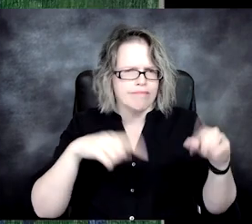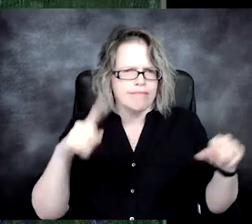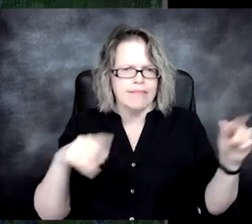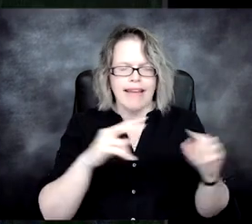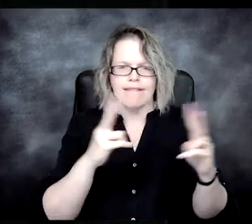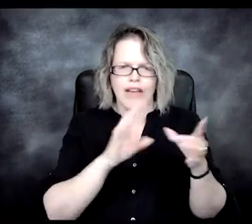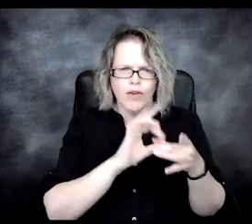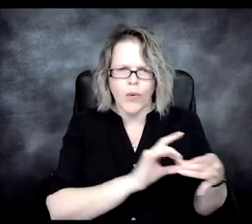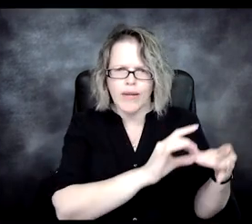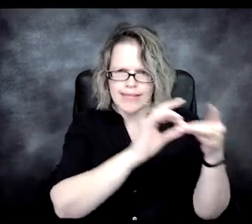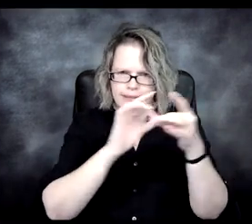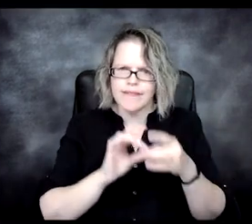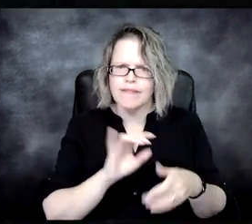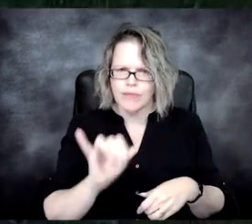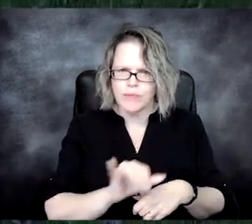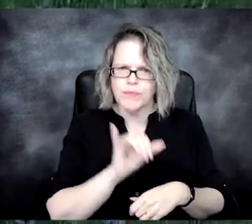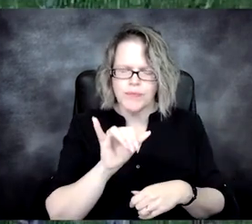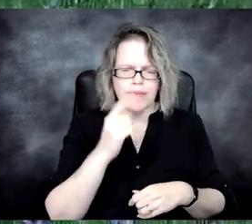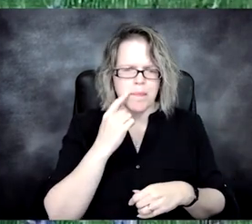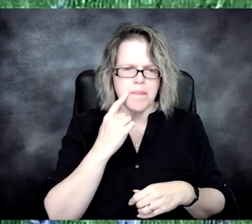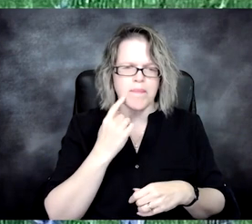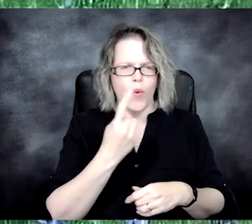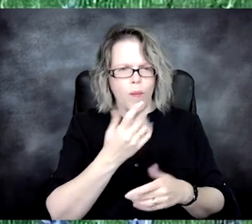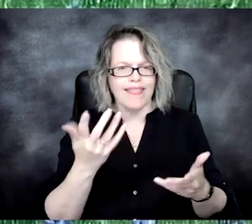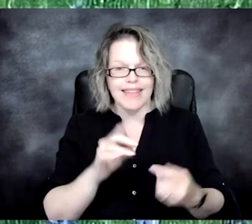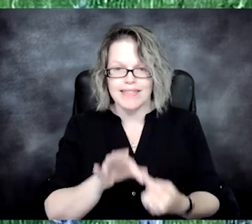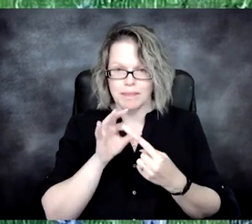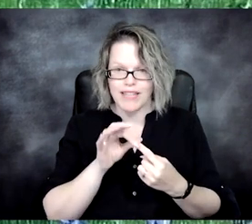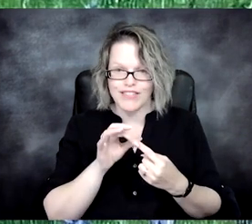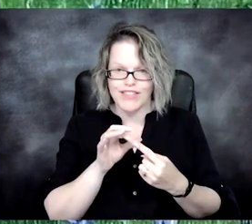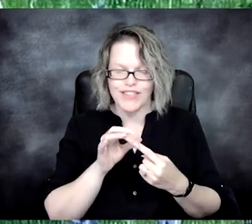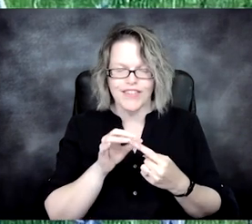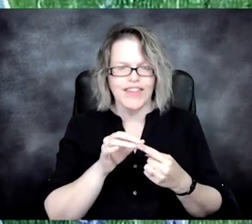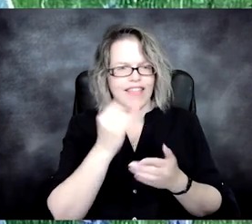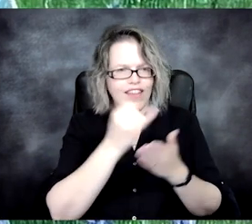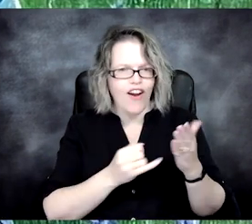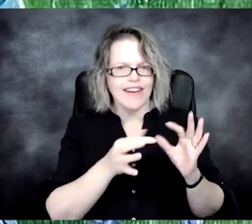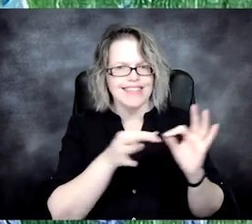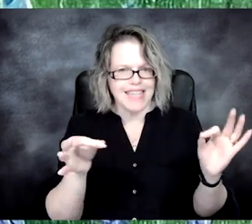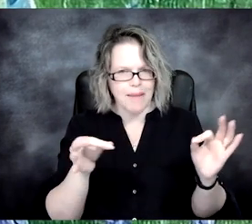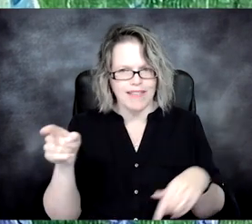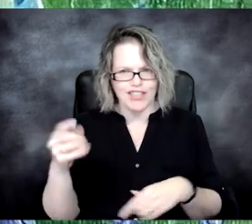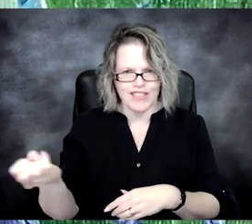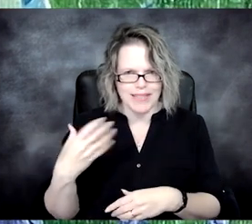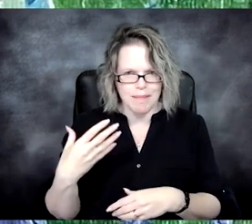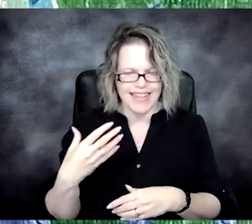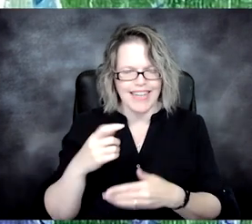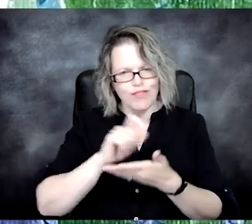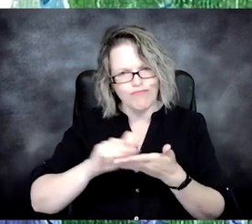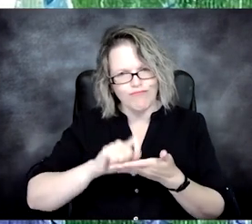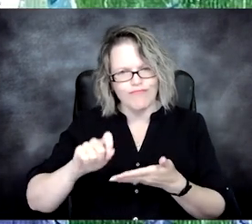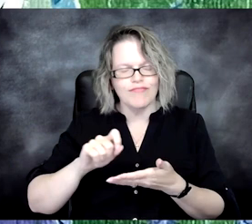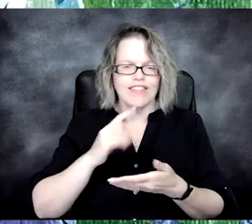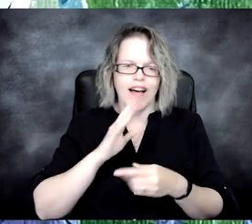also very cohesive. And one of the things that was really special to us is the artist statement that Annika submitted, which